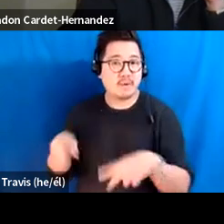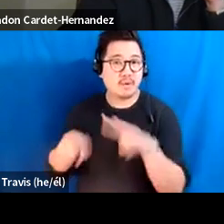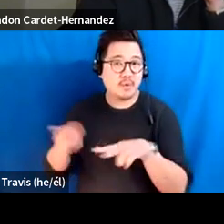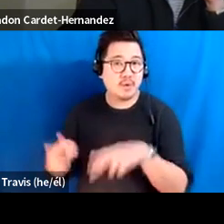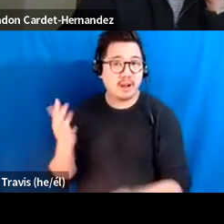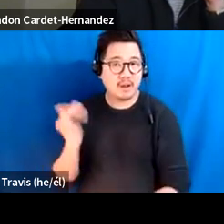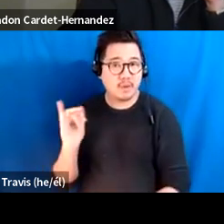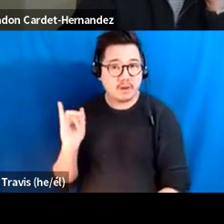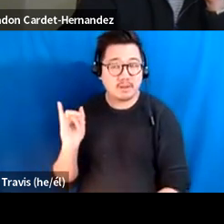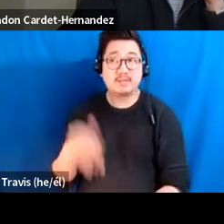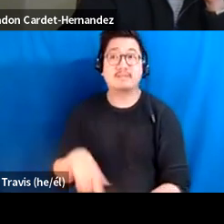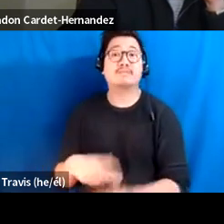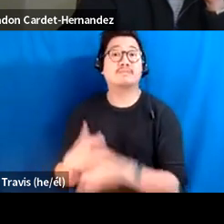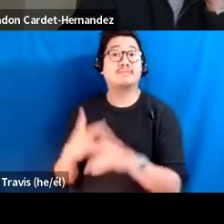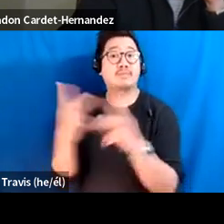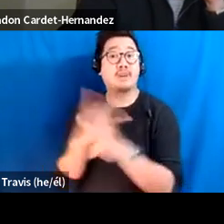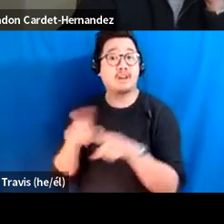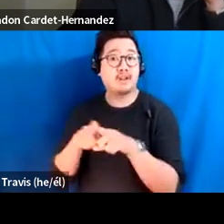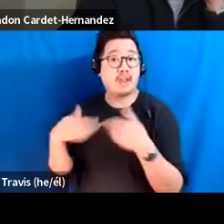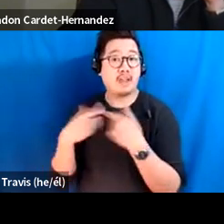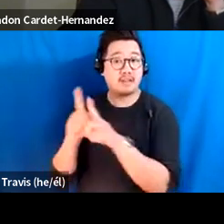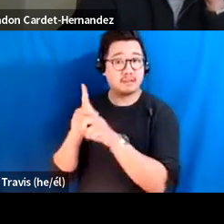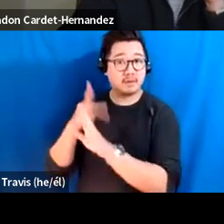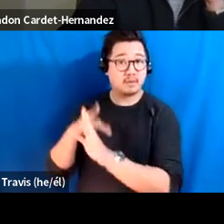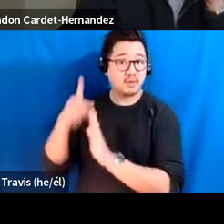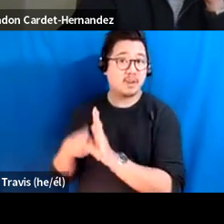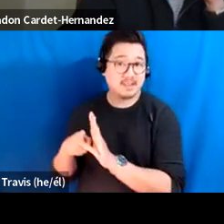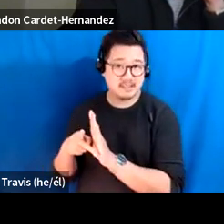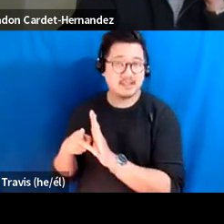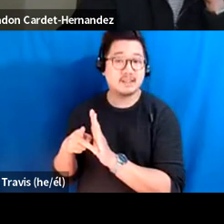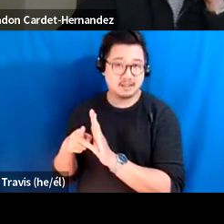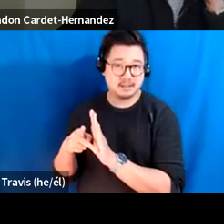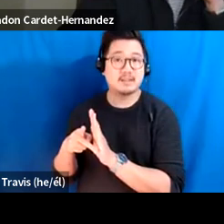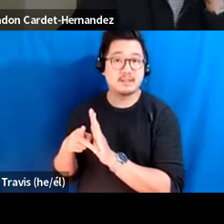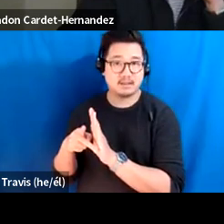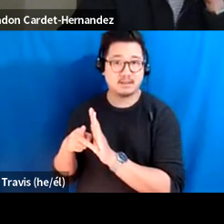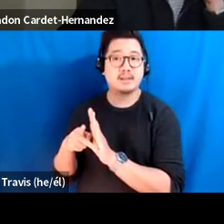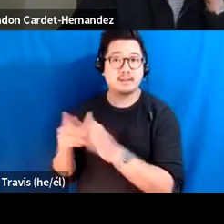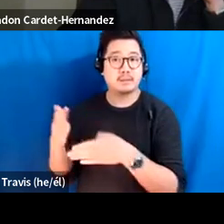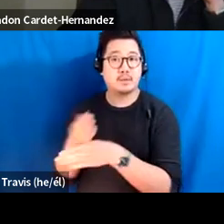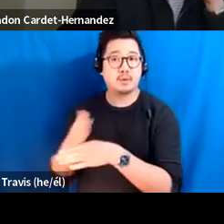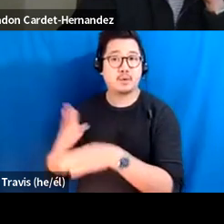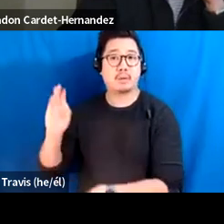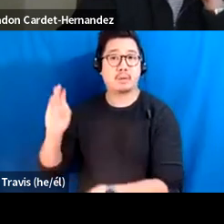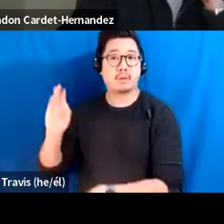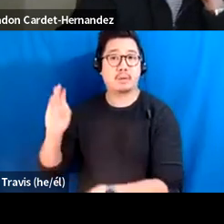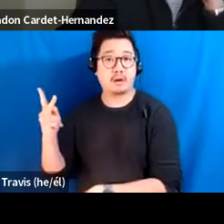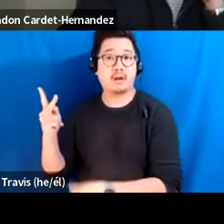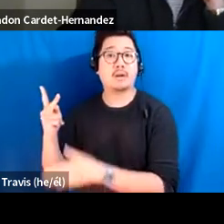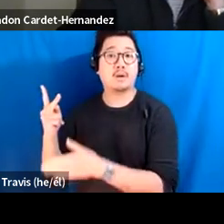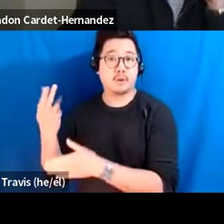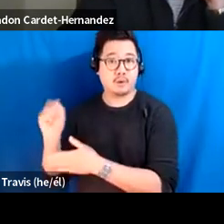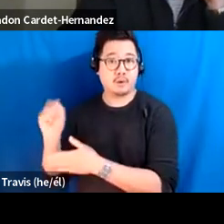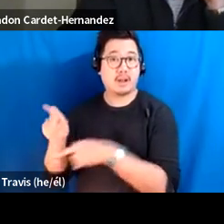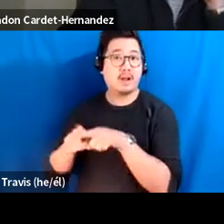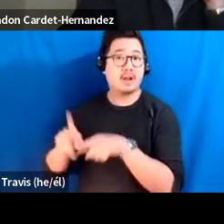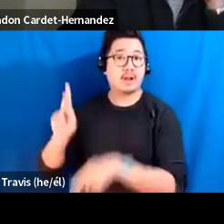addition to that there's a mentoring program that exists between the burke high school and the king